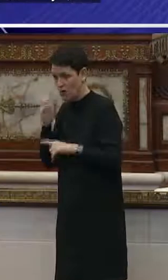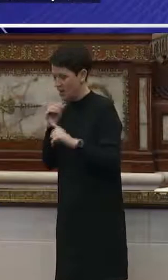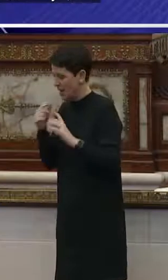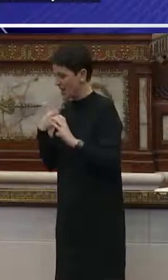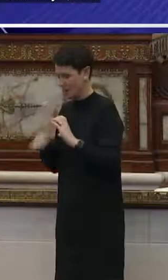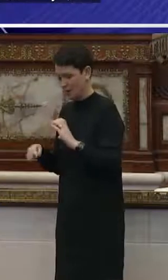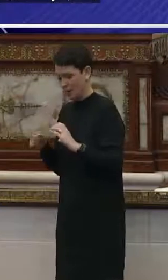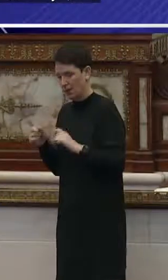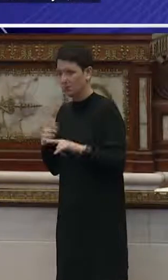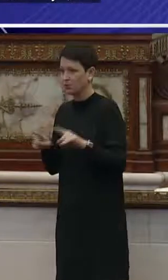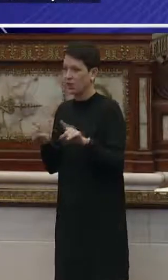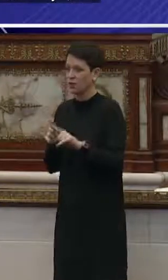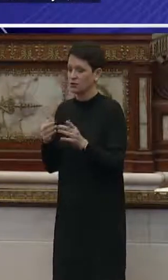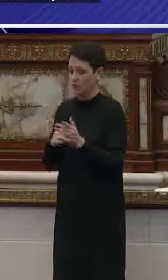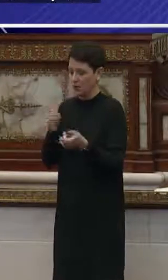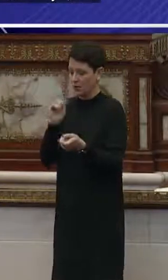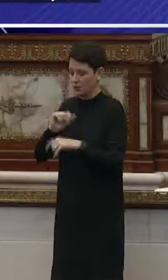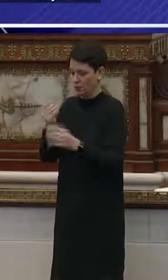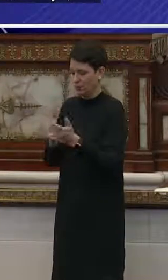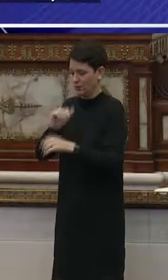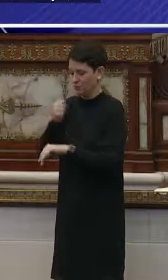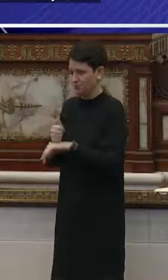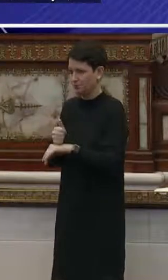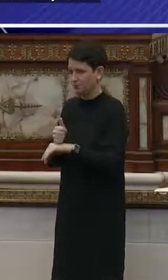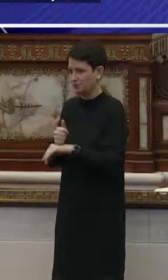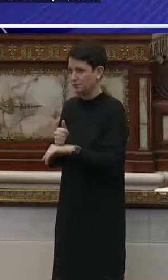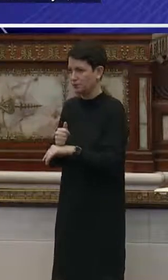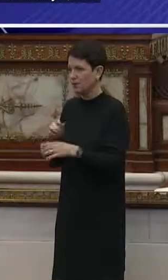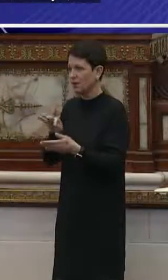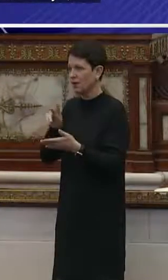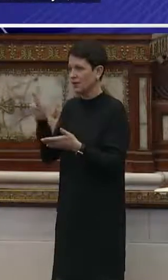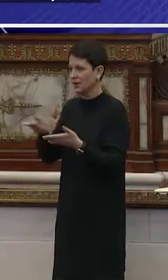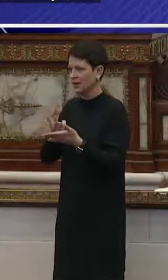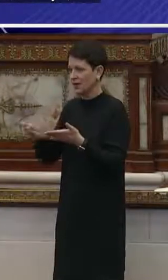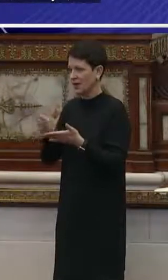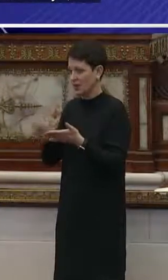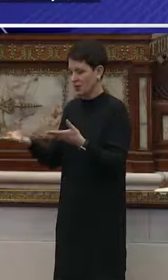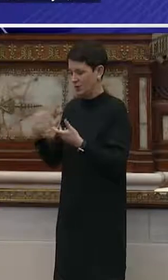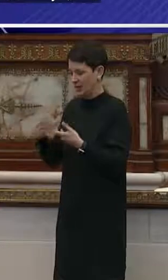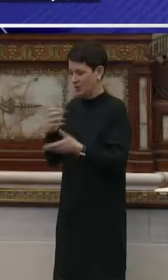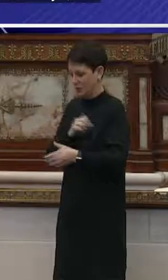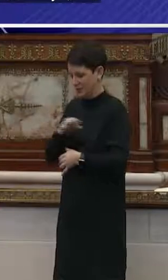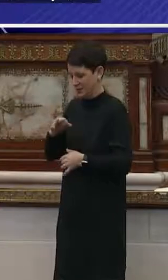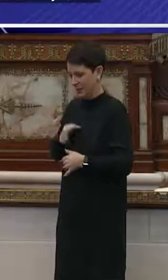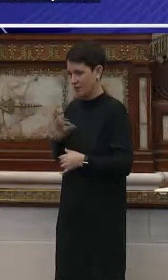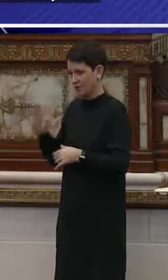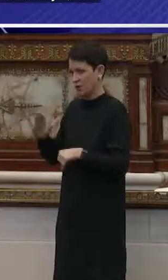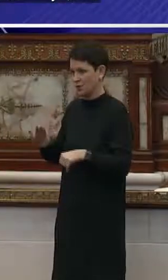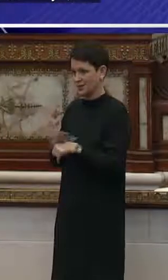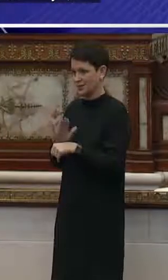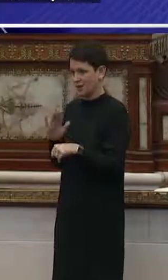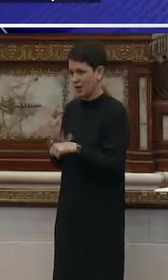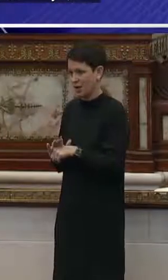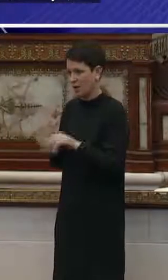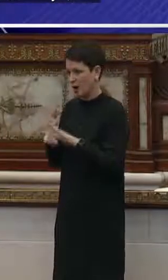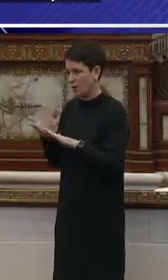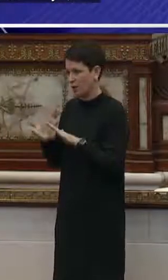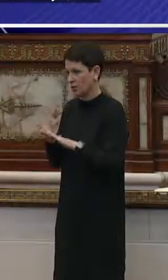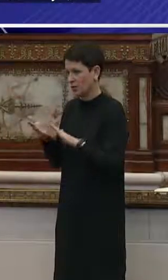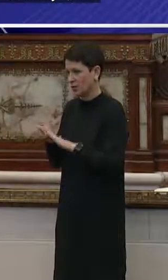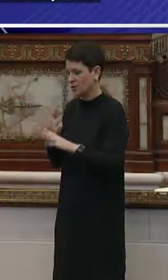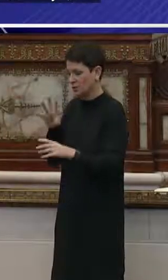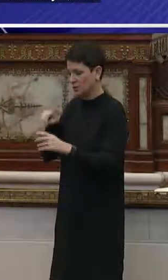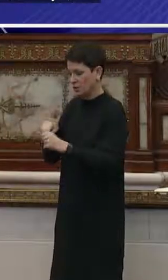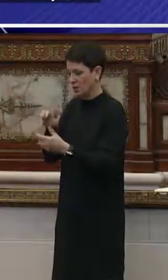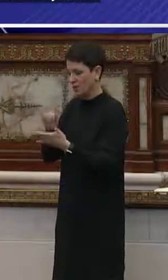We're also reconstituting the Philly Counts engagement staff and their whole entire operations to be a part